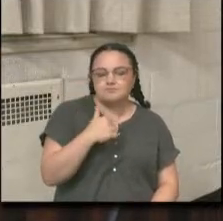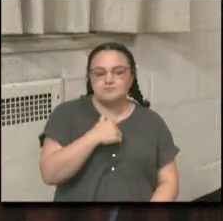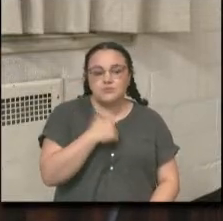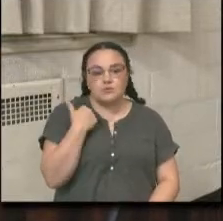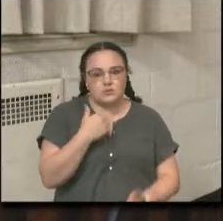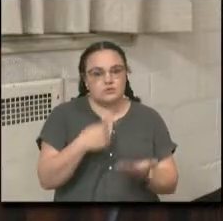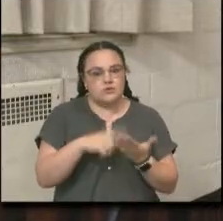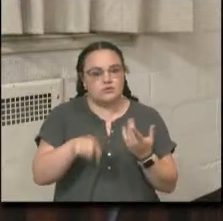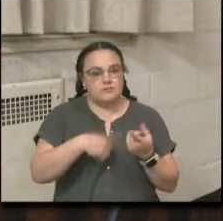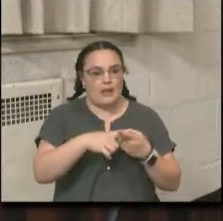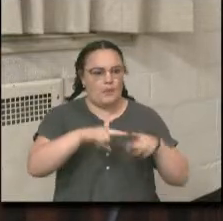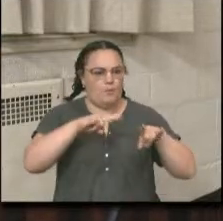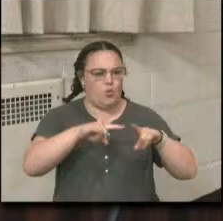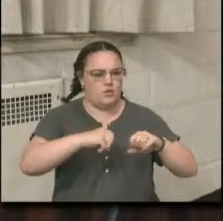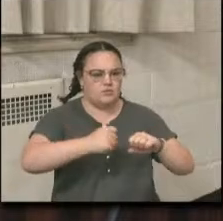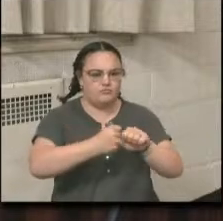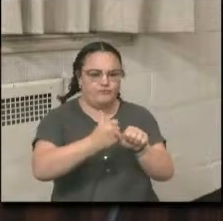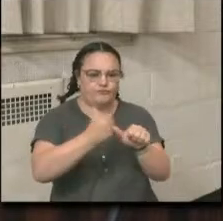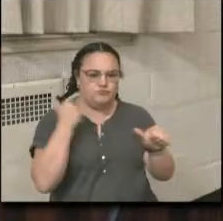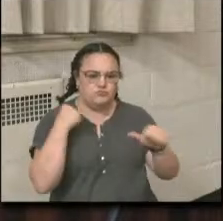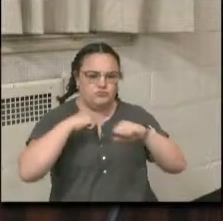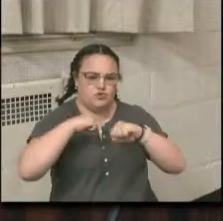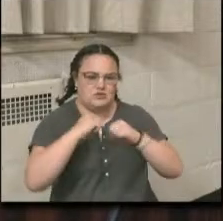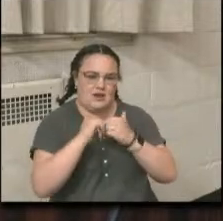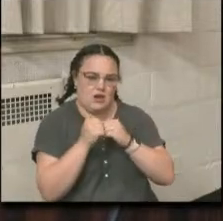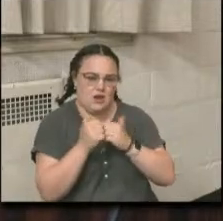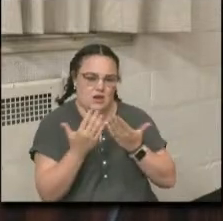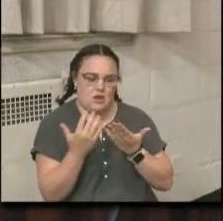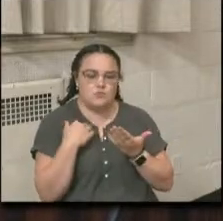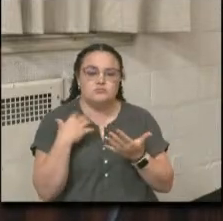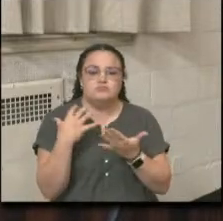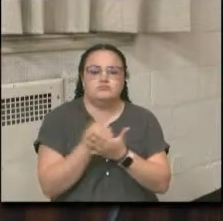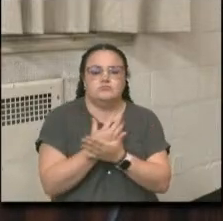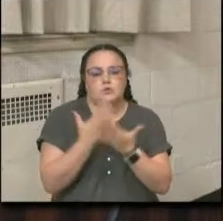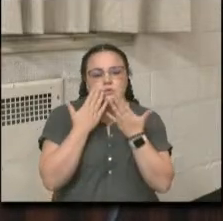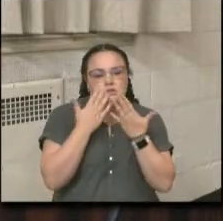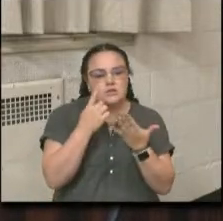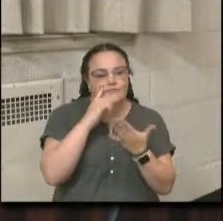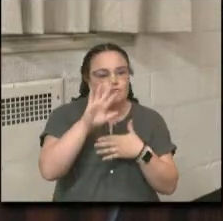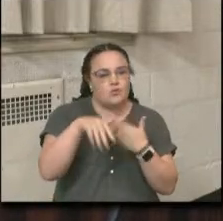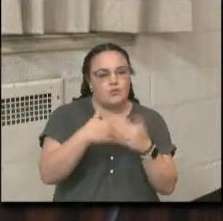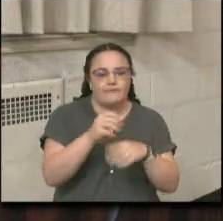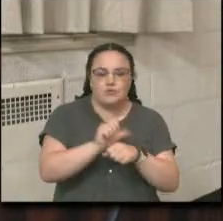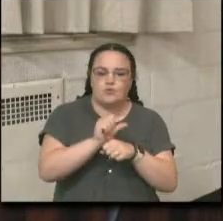prevention. And I want to say, I just want to thank you for the efforts that you put in.